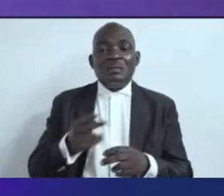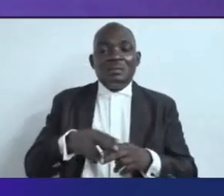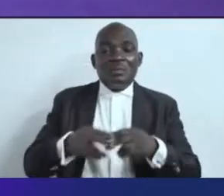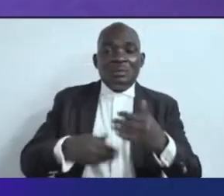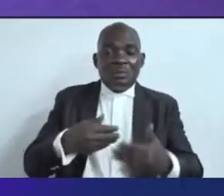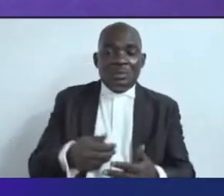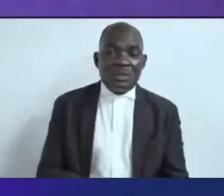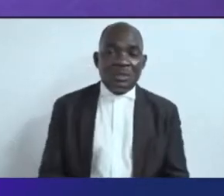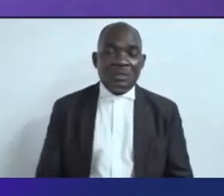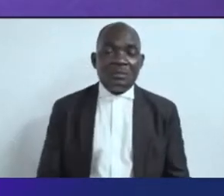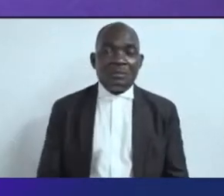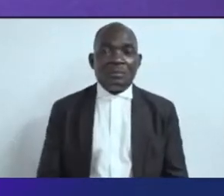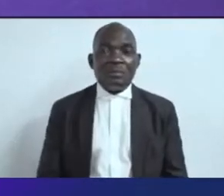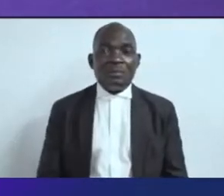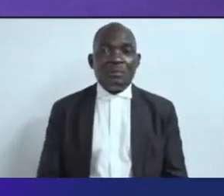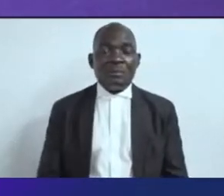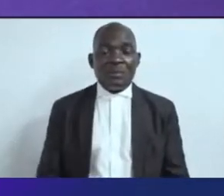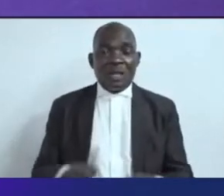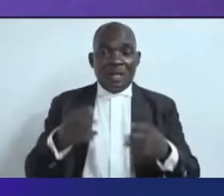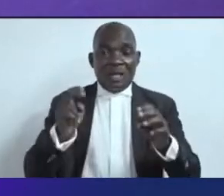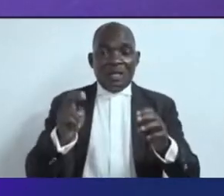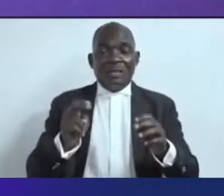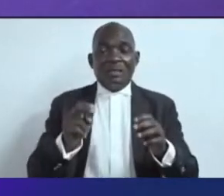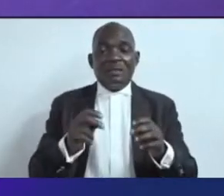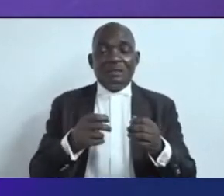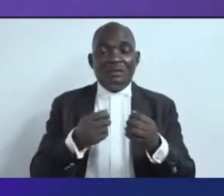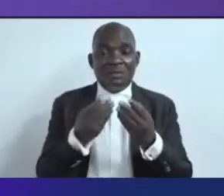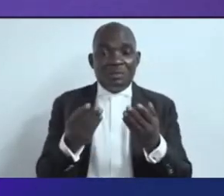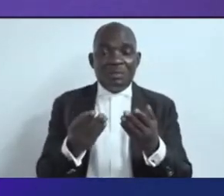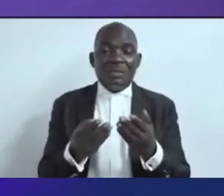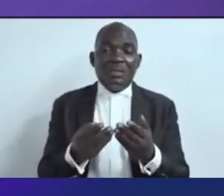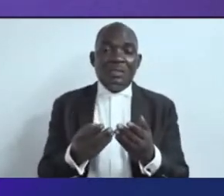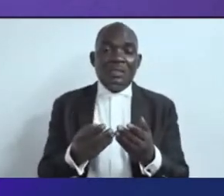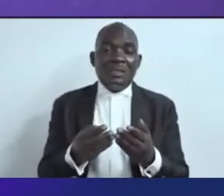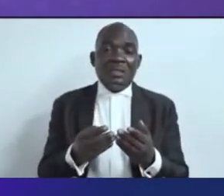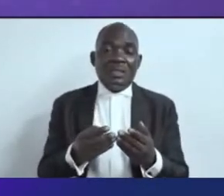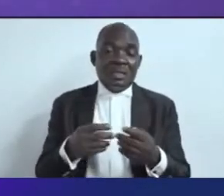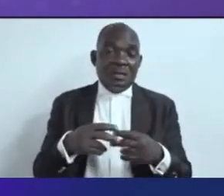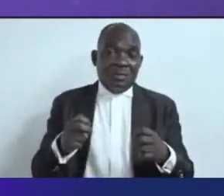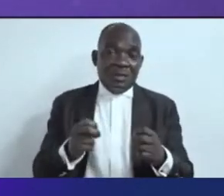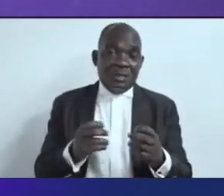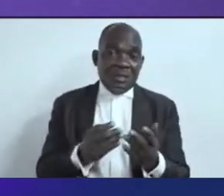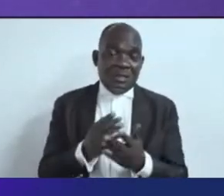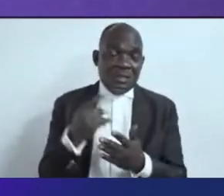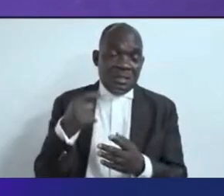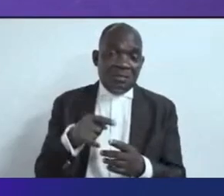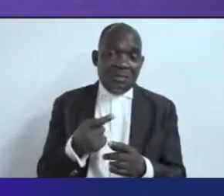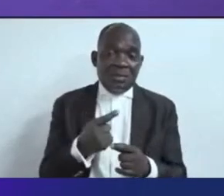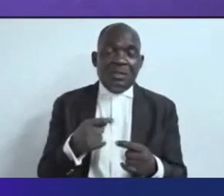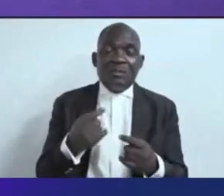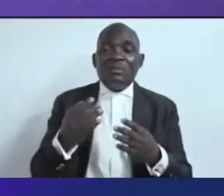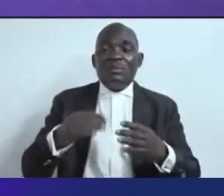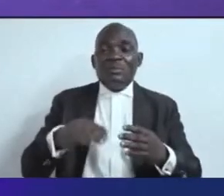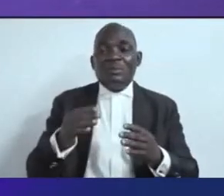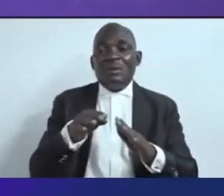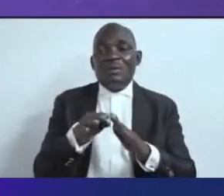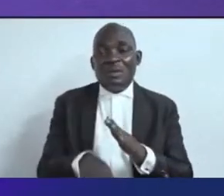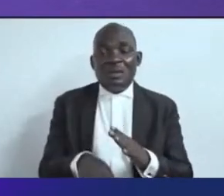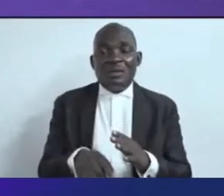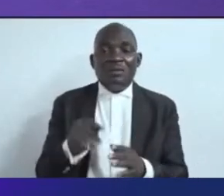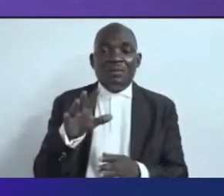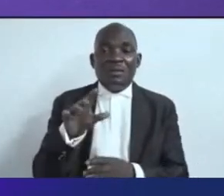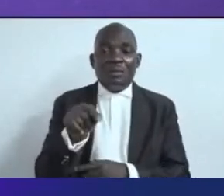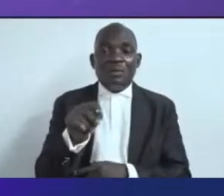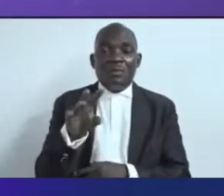Headline inflation since the first quarter has declined for the fifth consecutive month by